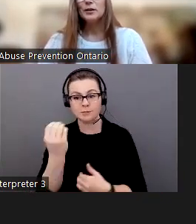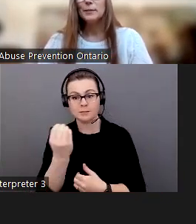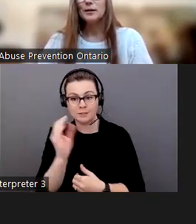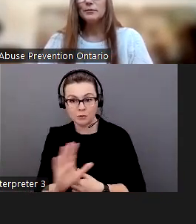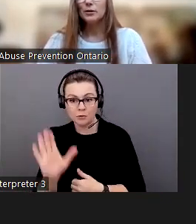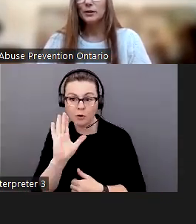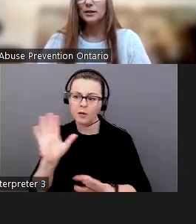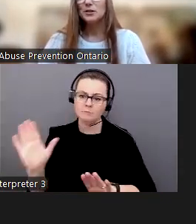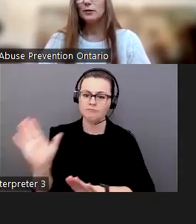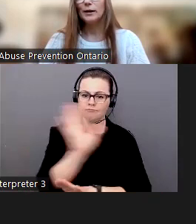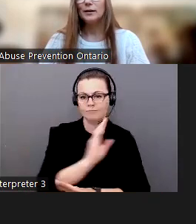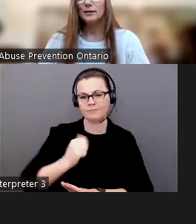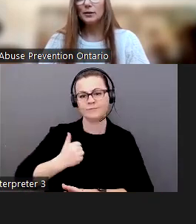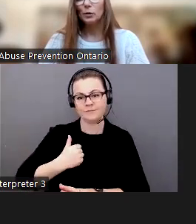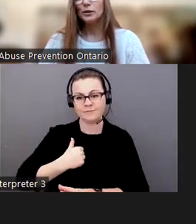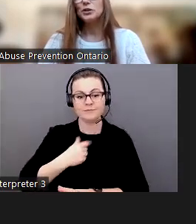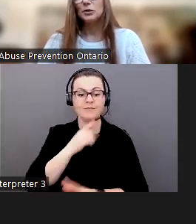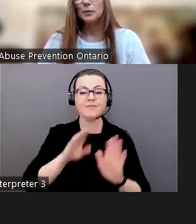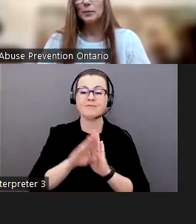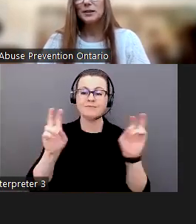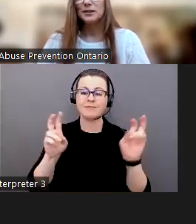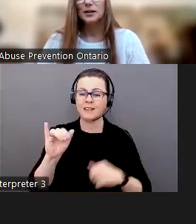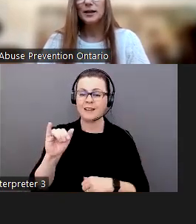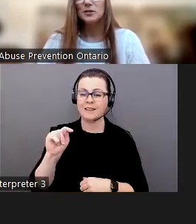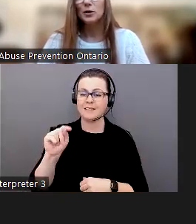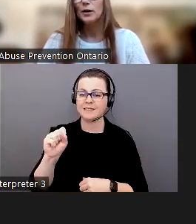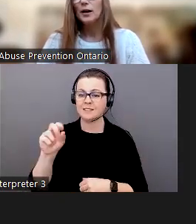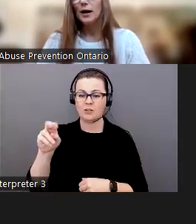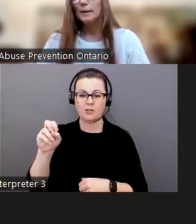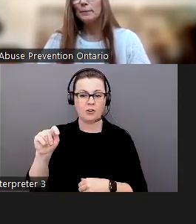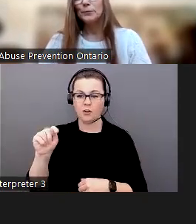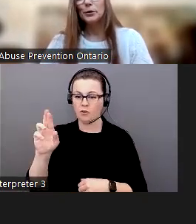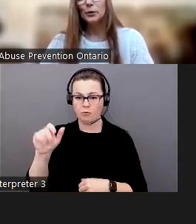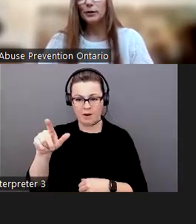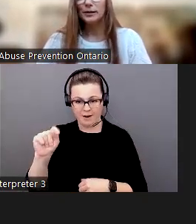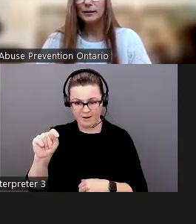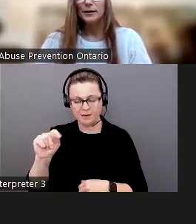in development of not only It's Not Right and the work that she's going to be presenting today. So